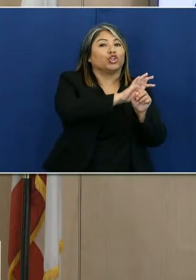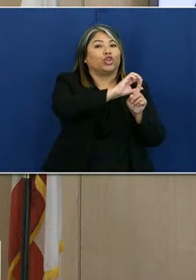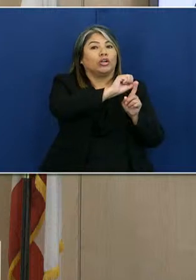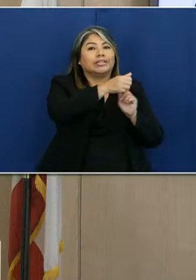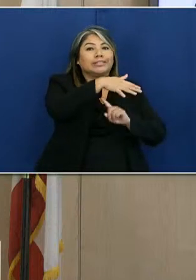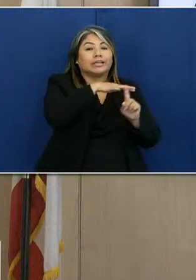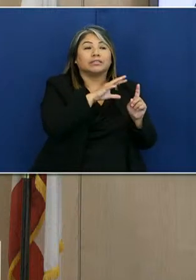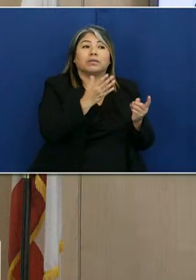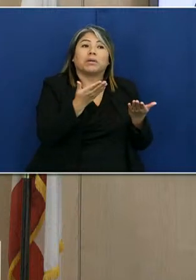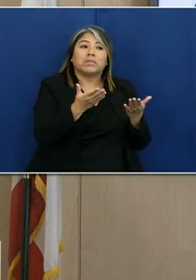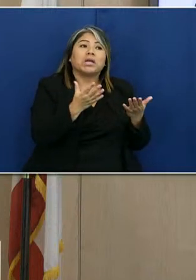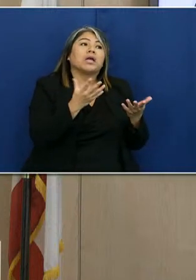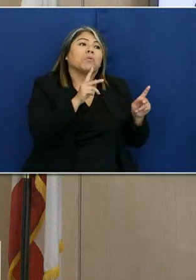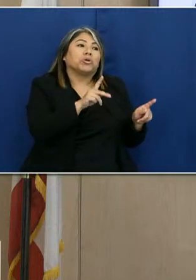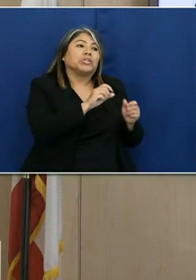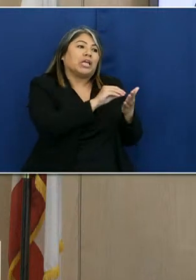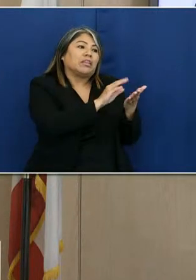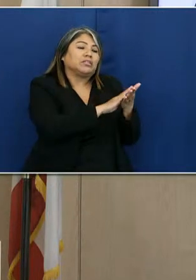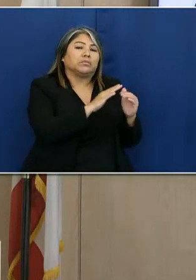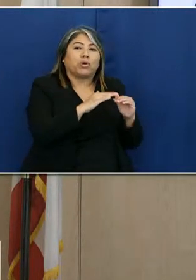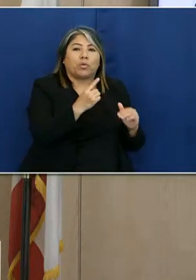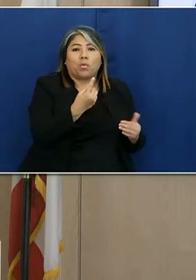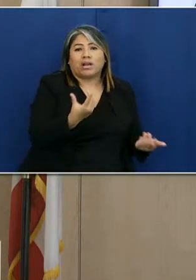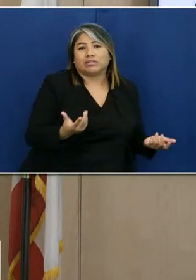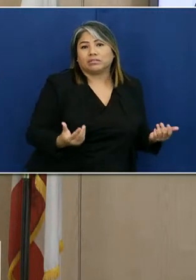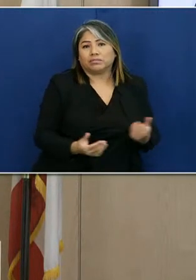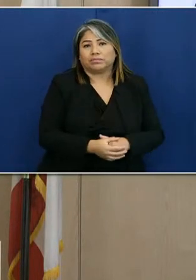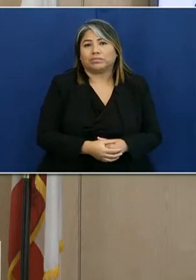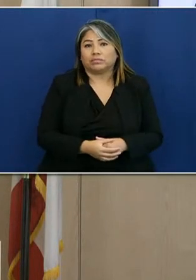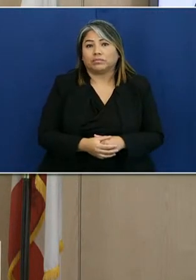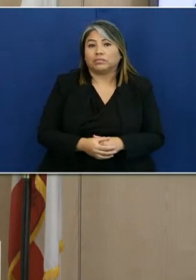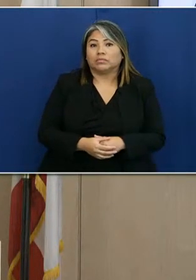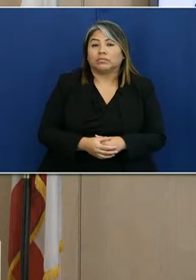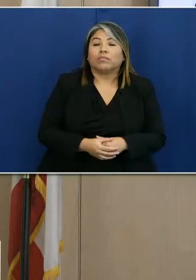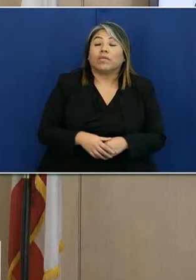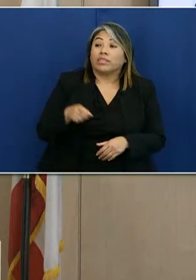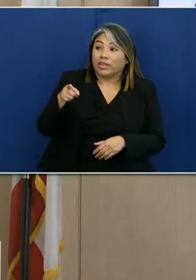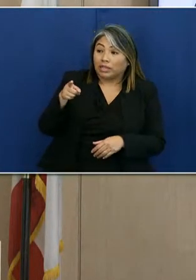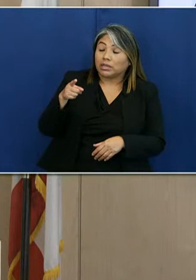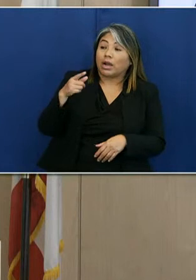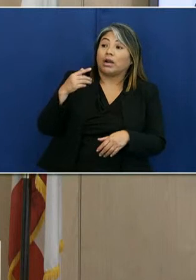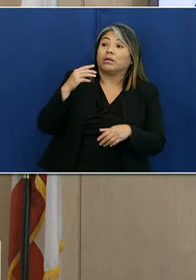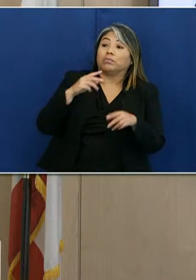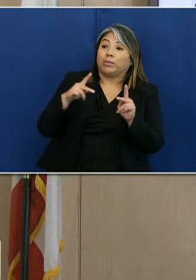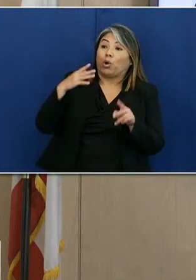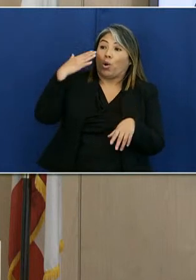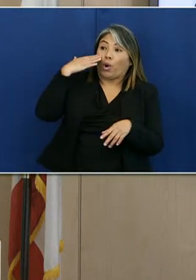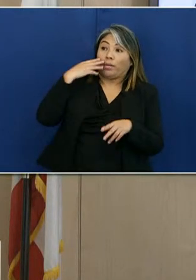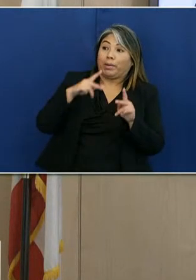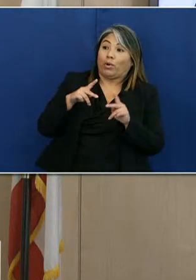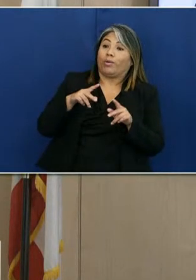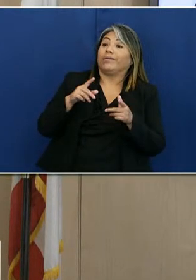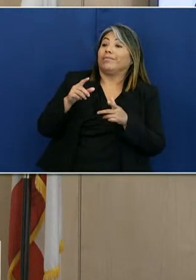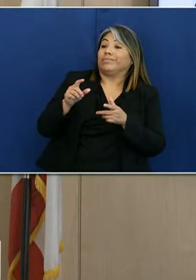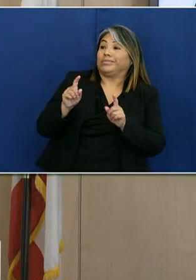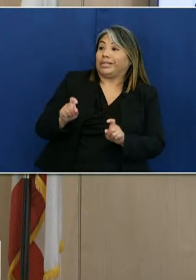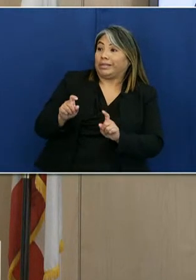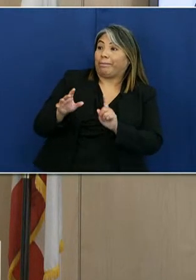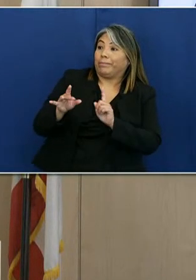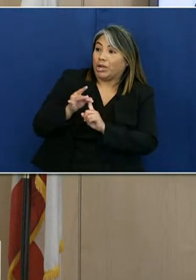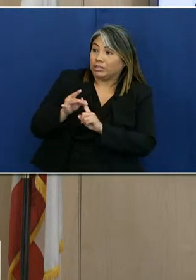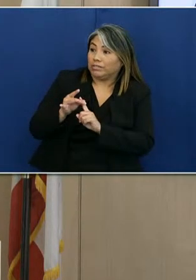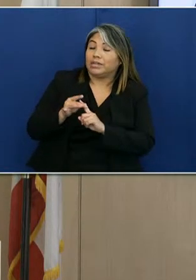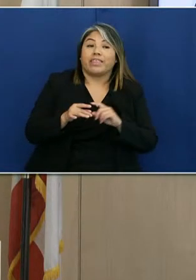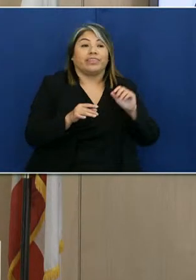and an individual may list more than one. These are where people who tested positive were potentially exposed.